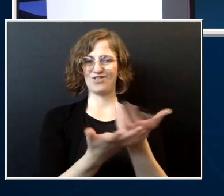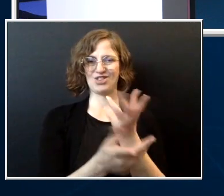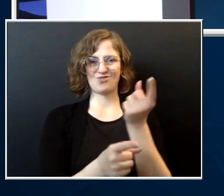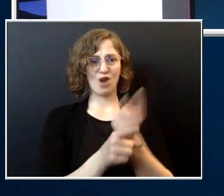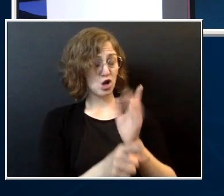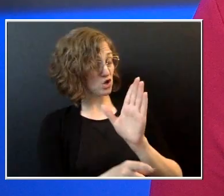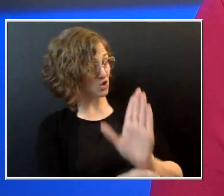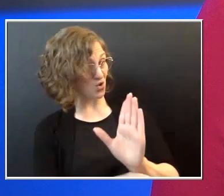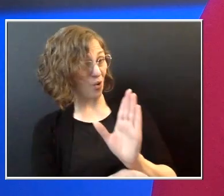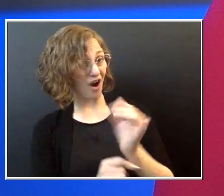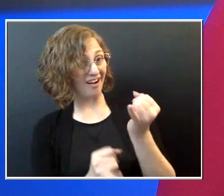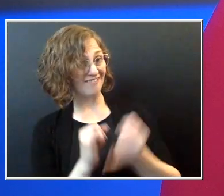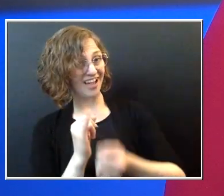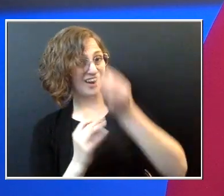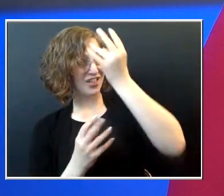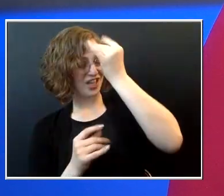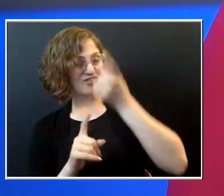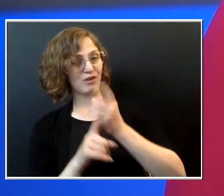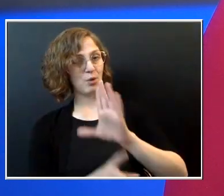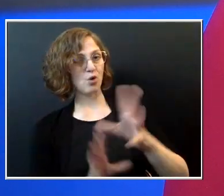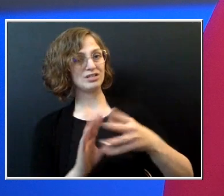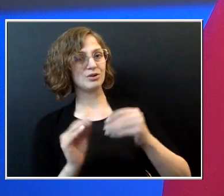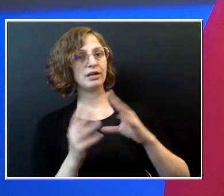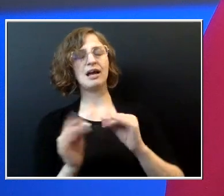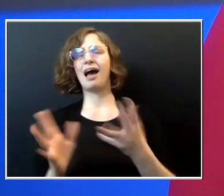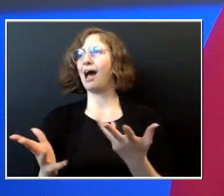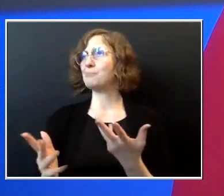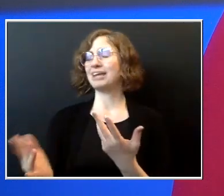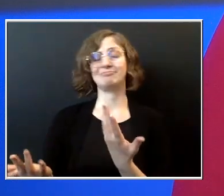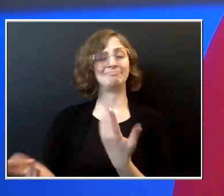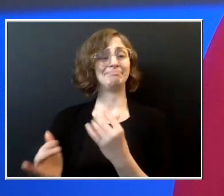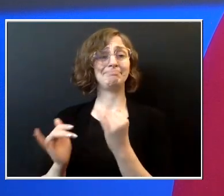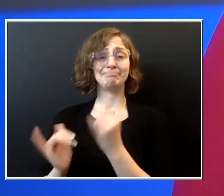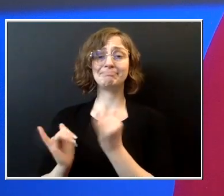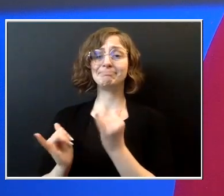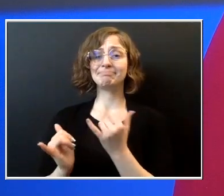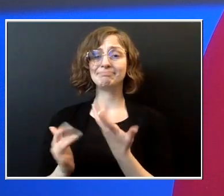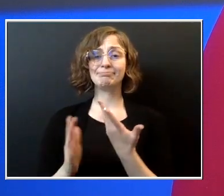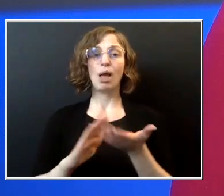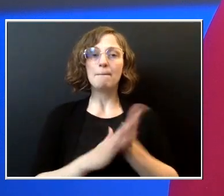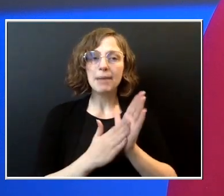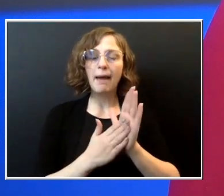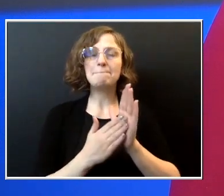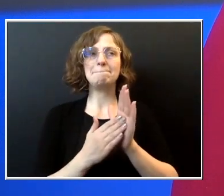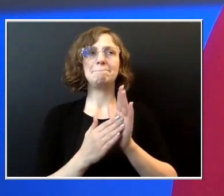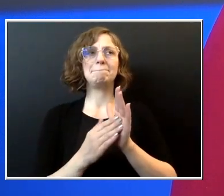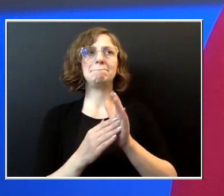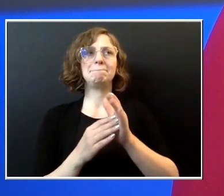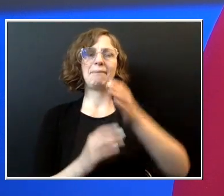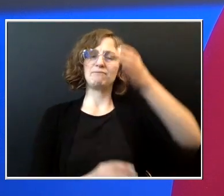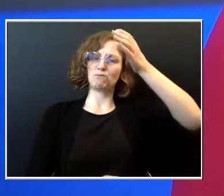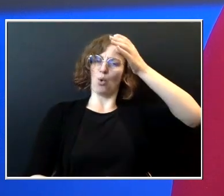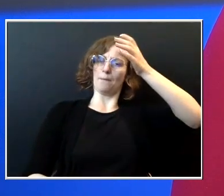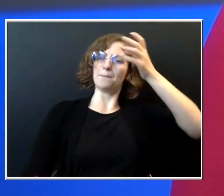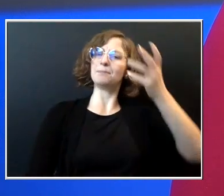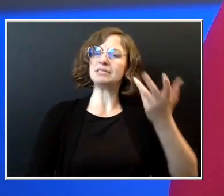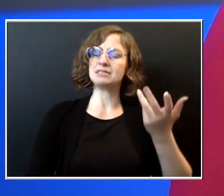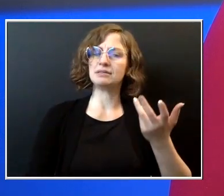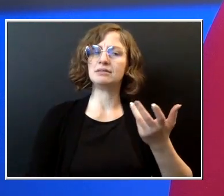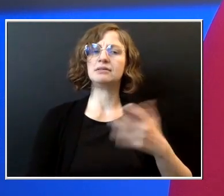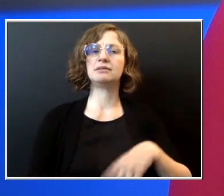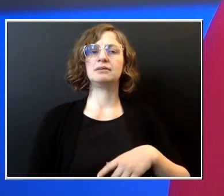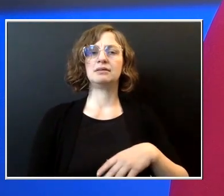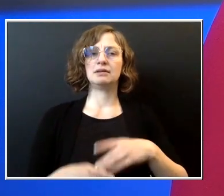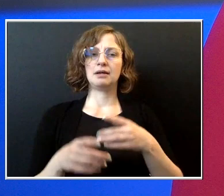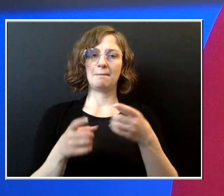story? I think I'd have to echo what they said. I would say get informed, be informed, manage your thoughts and